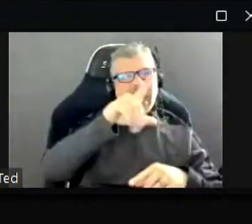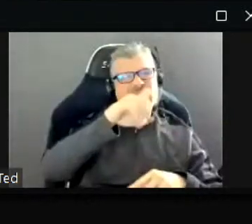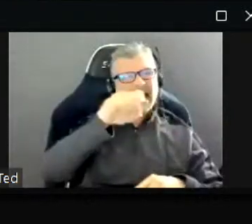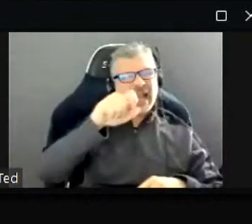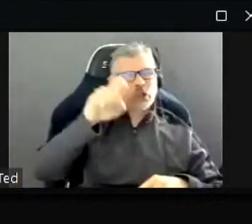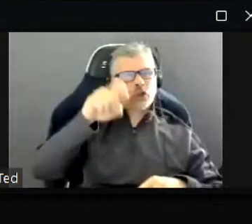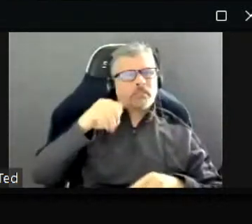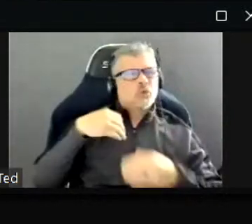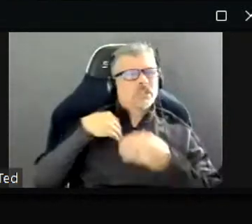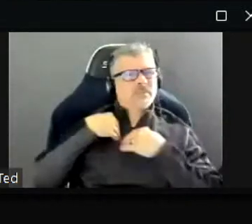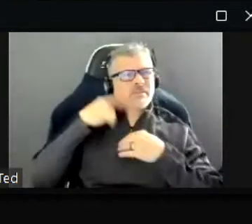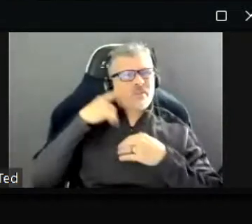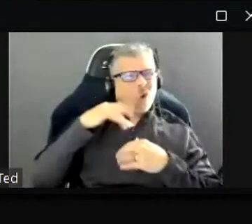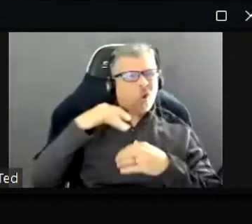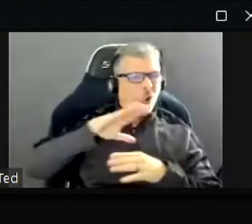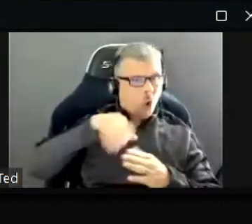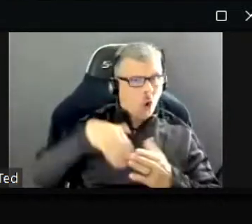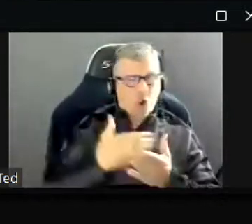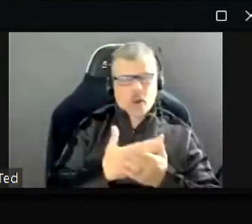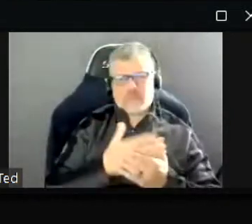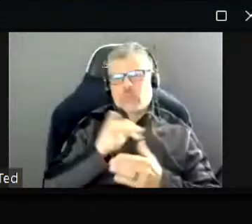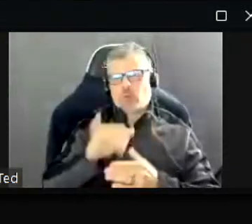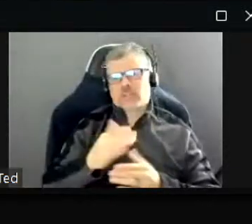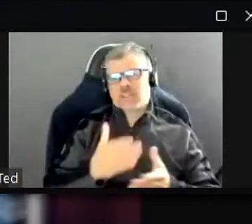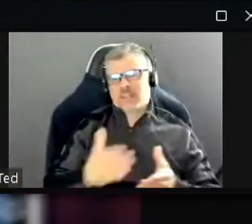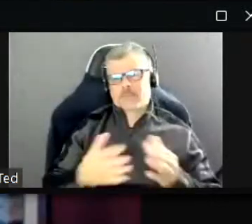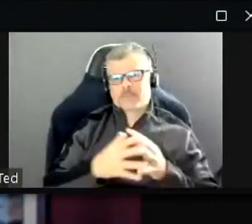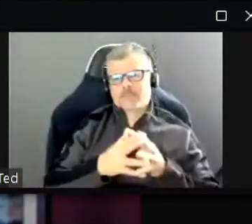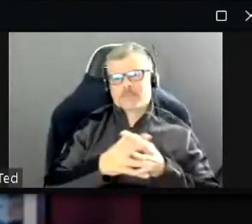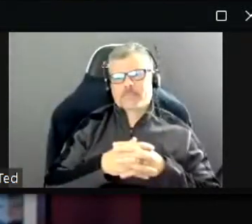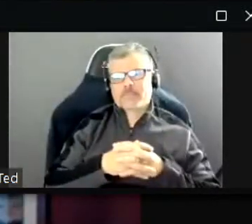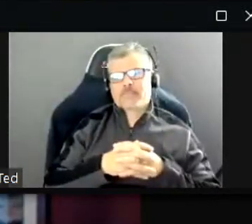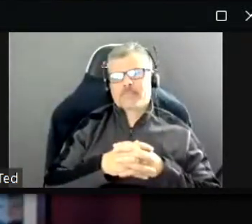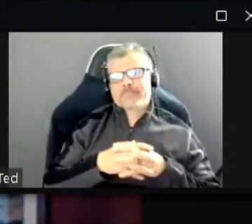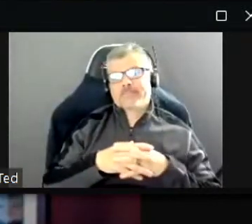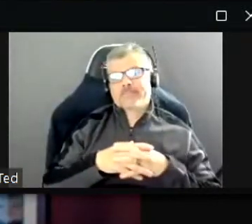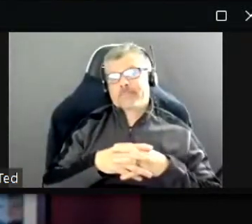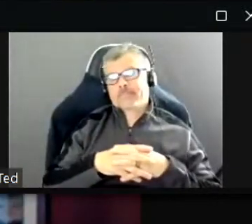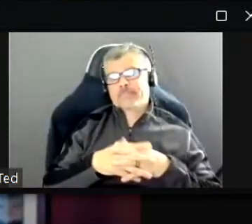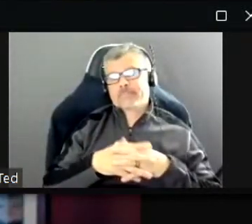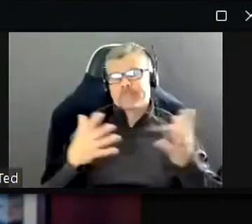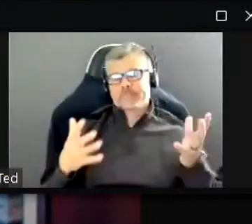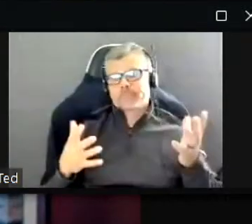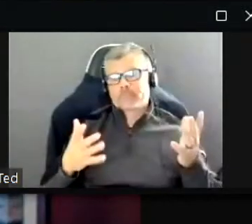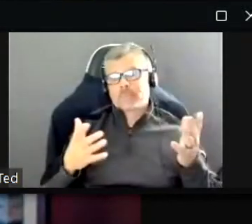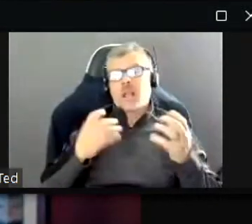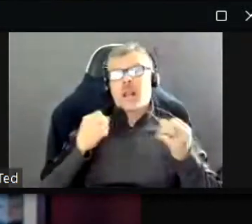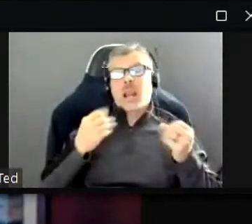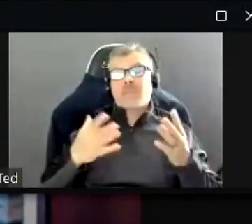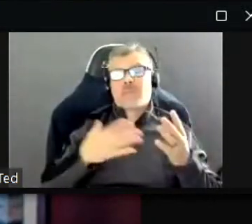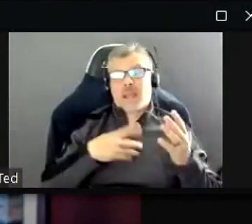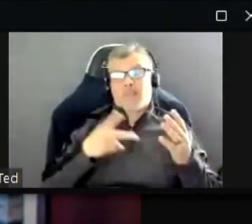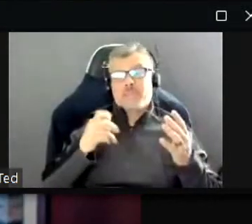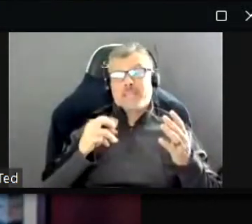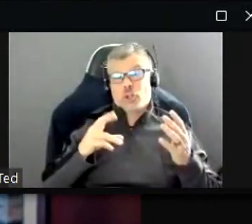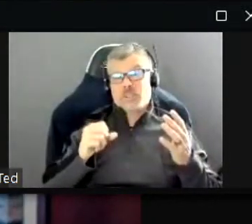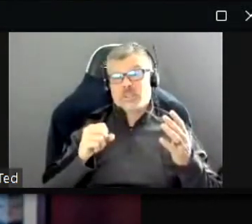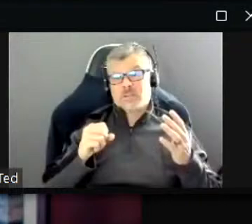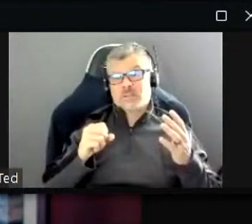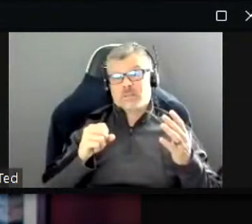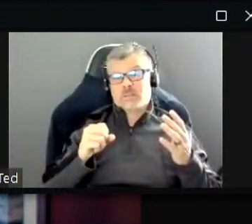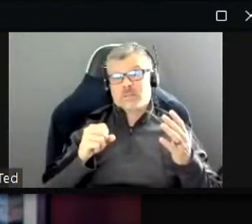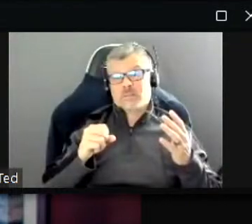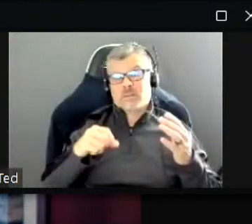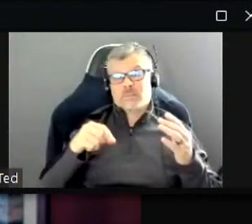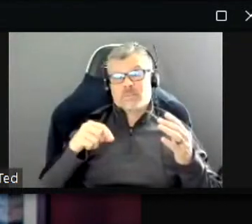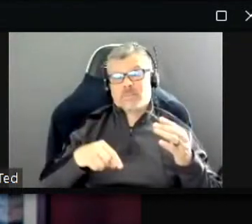for all of those things. Well, I would say a lot of my peers, we won't do this level.